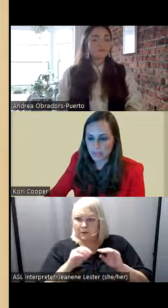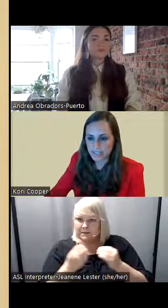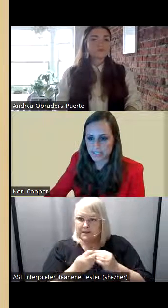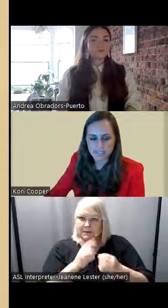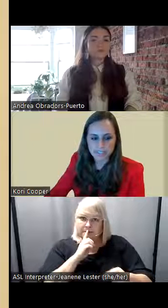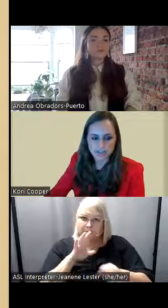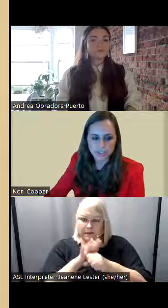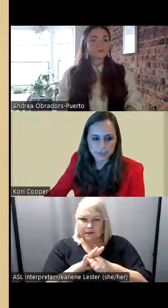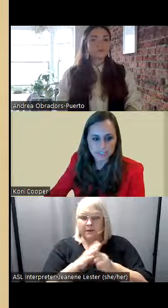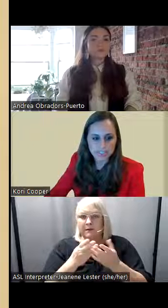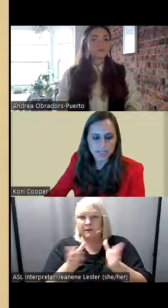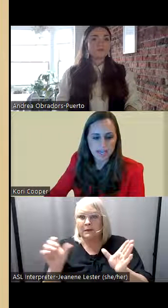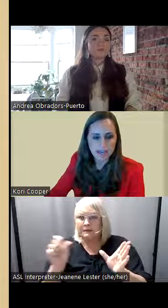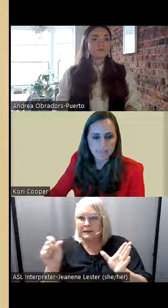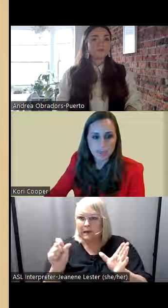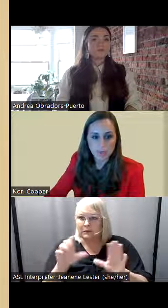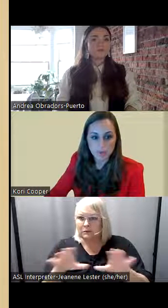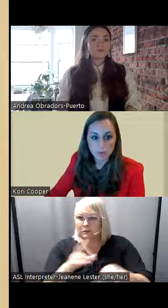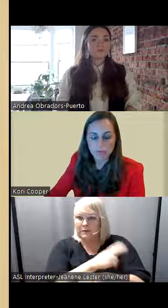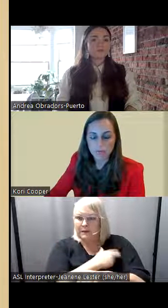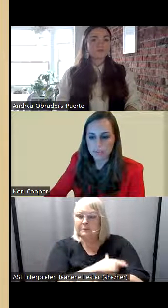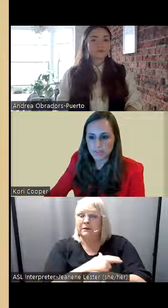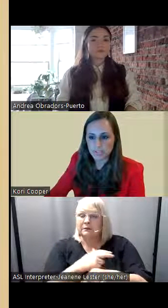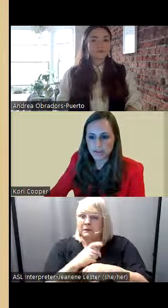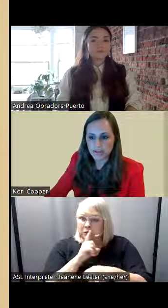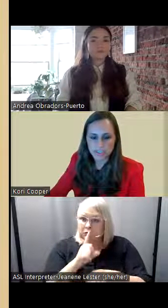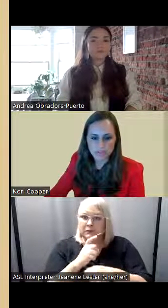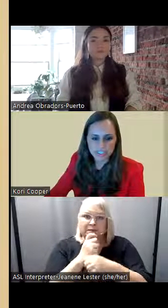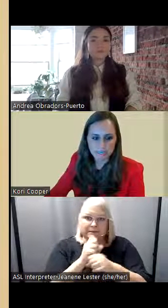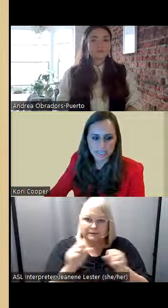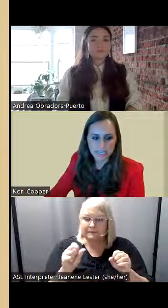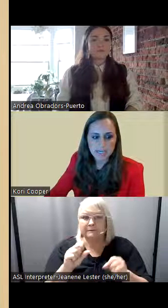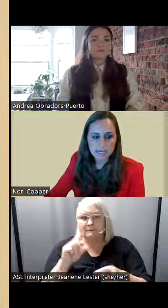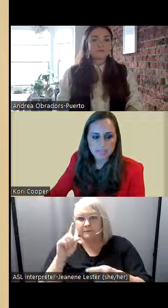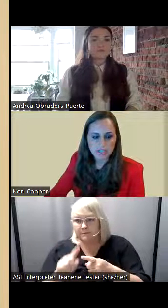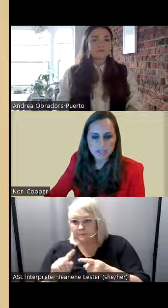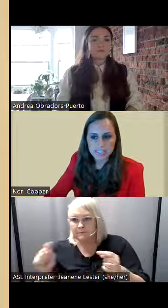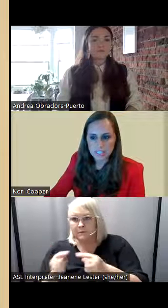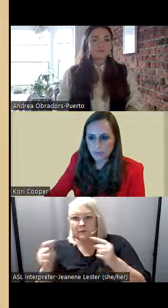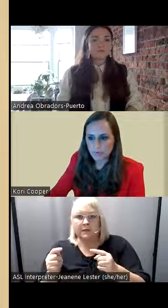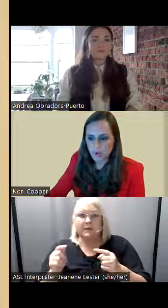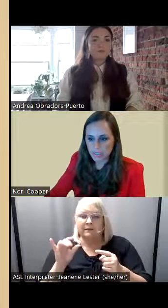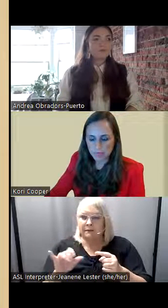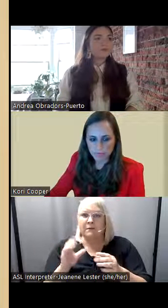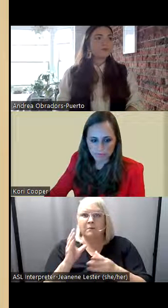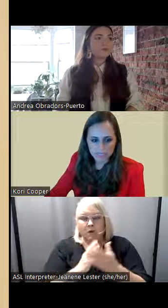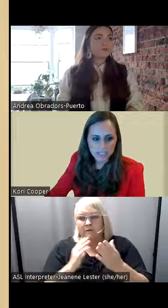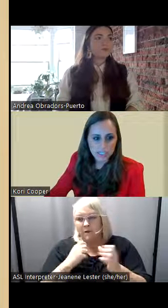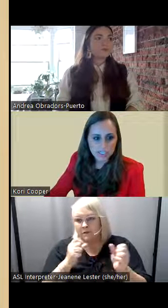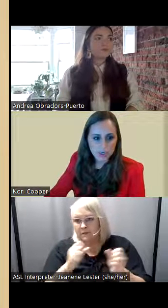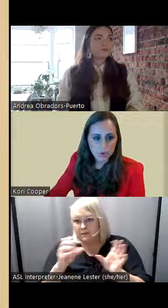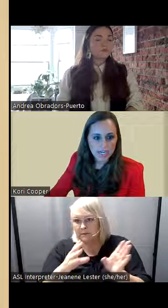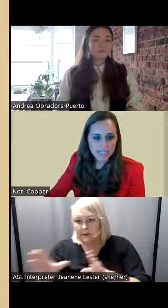to quality and safety at Seattle Children's, and we have a renewed focus with it in our current strategic plan, but also it's in line with quality